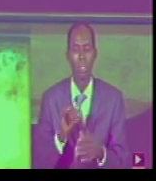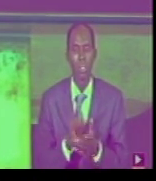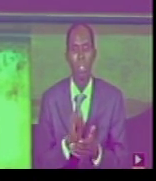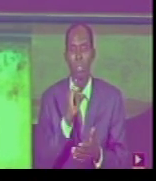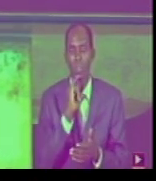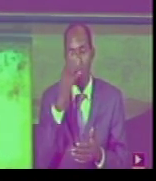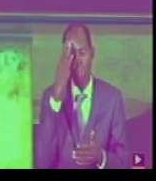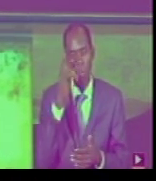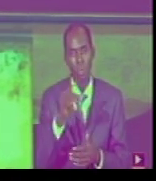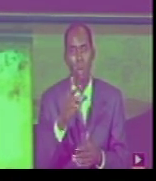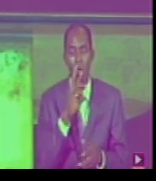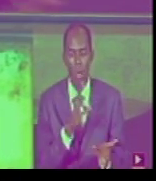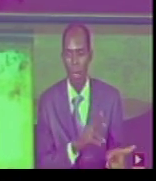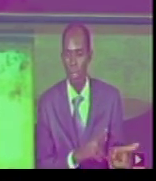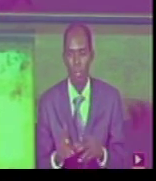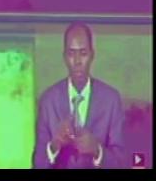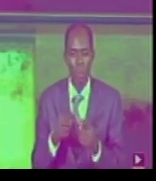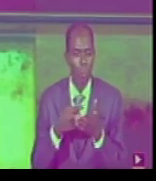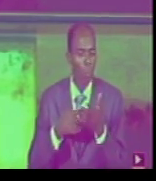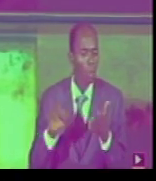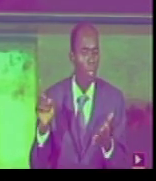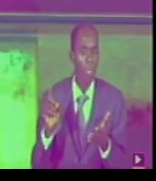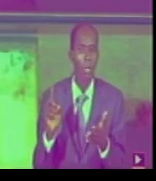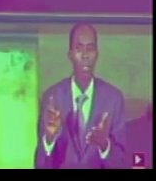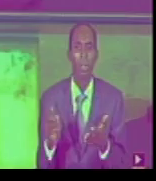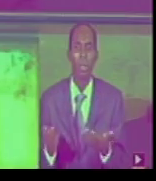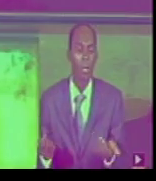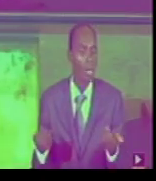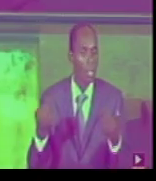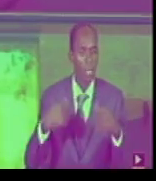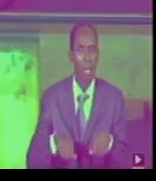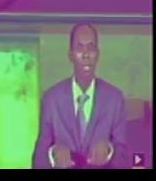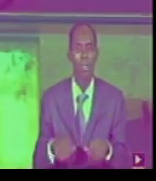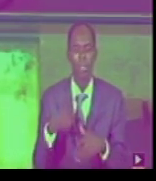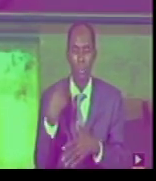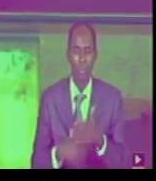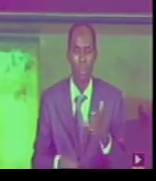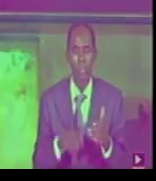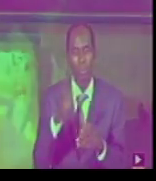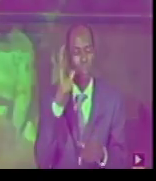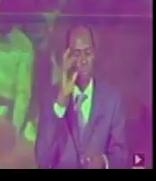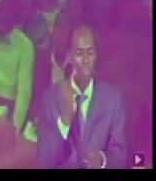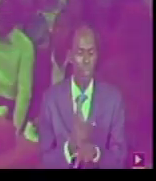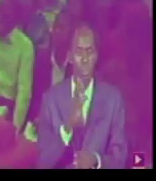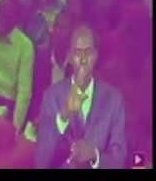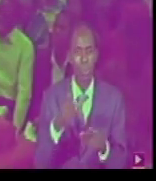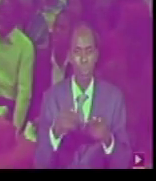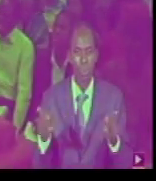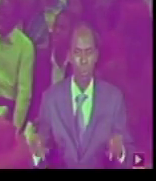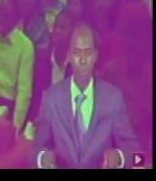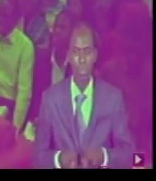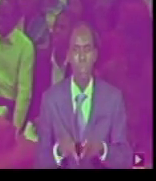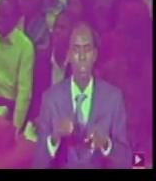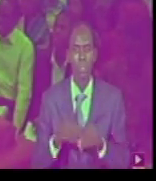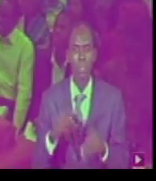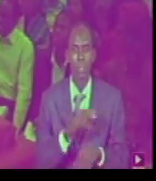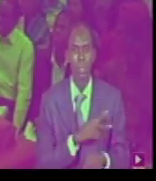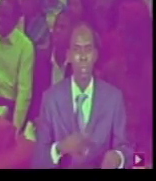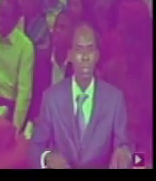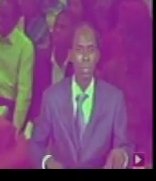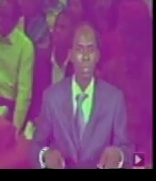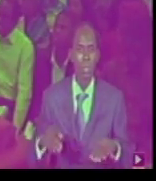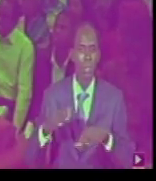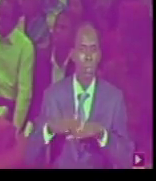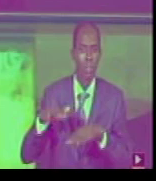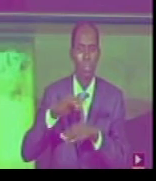pay any price. You will keep your place in the kingdom in Jesus' name. Hey,